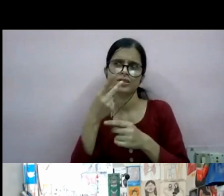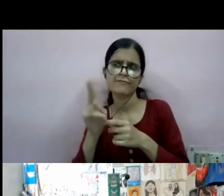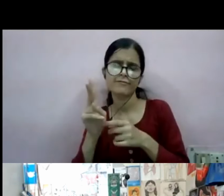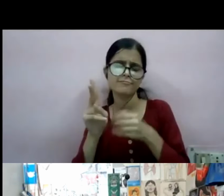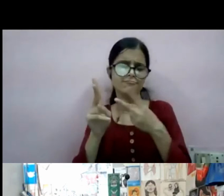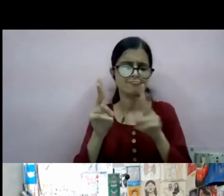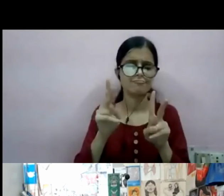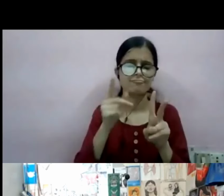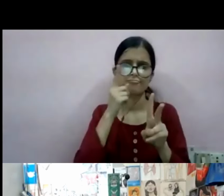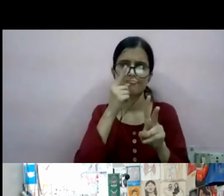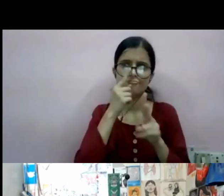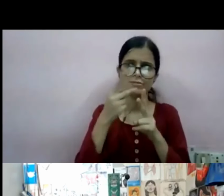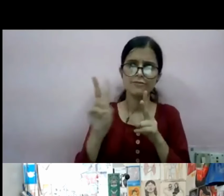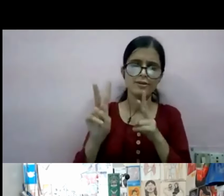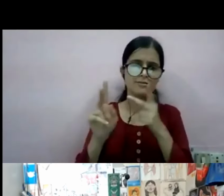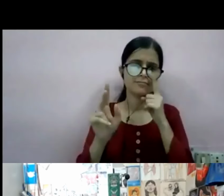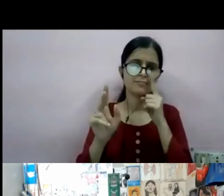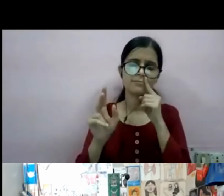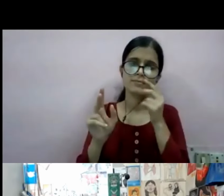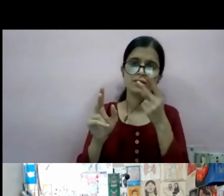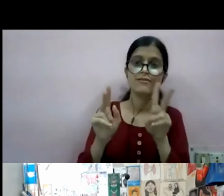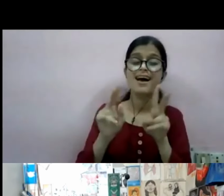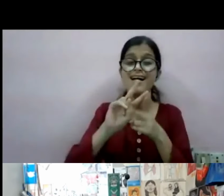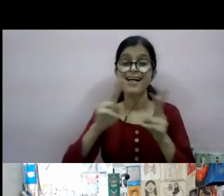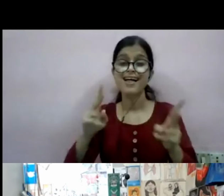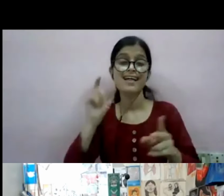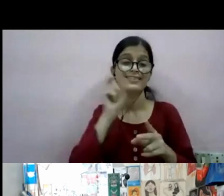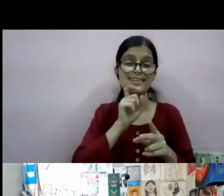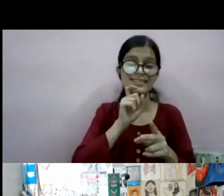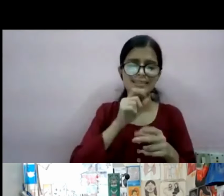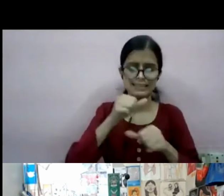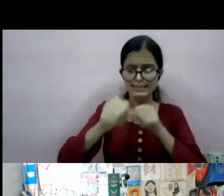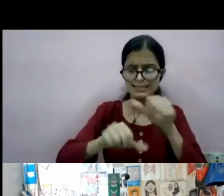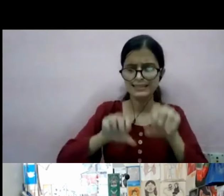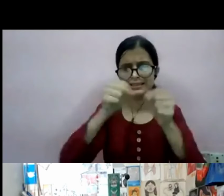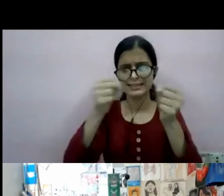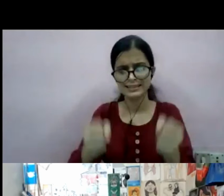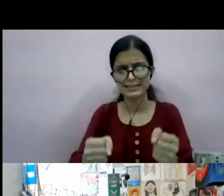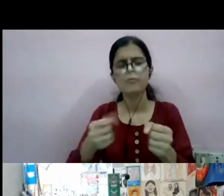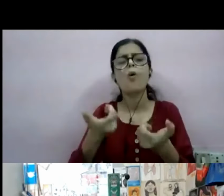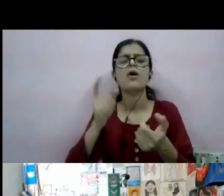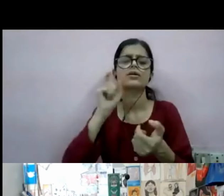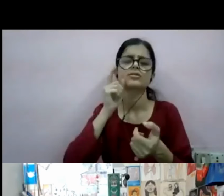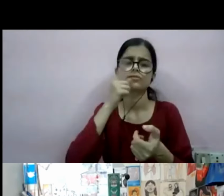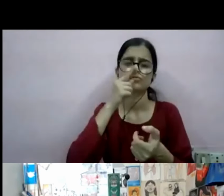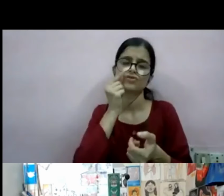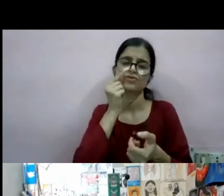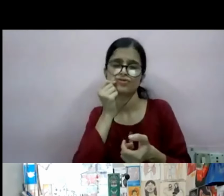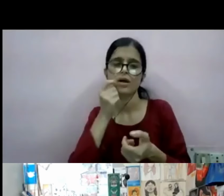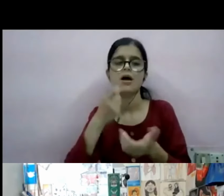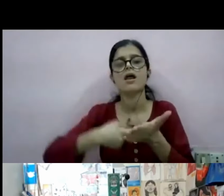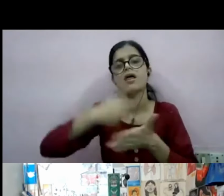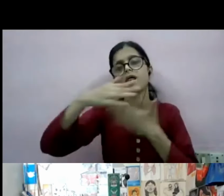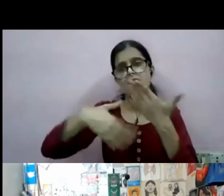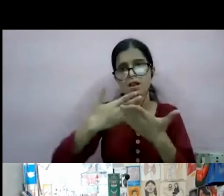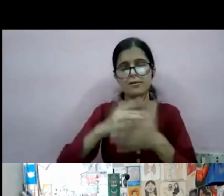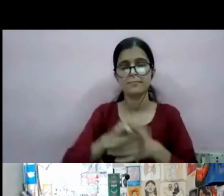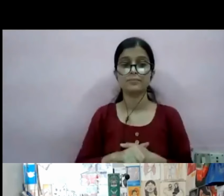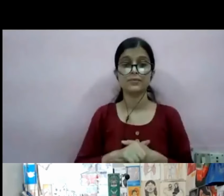through gender roles, sex gender systems, and gender relations. And in every culture,